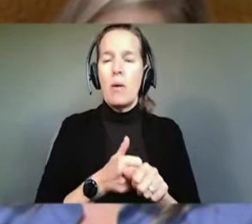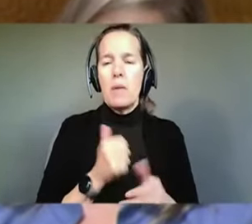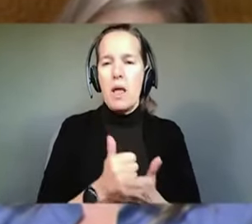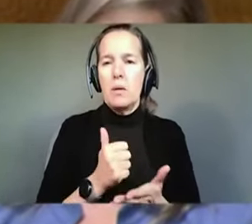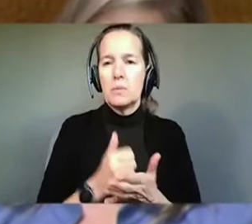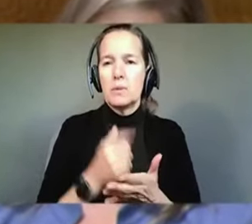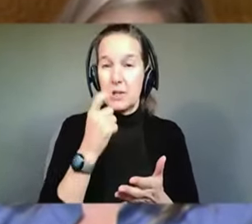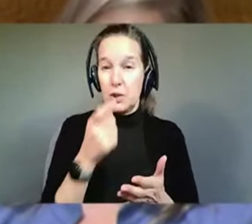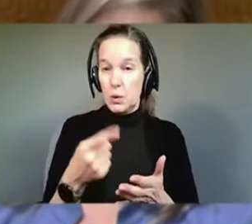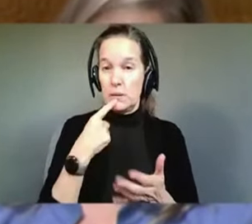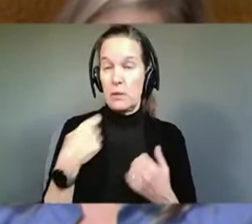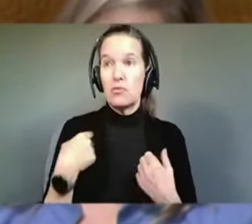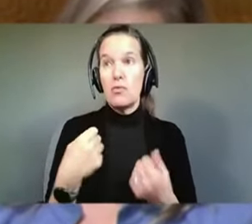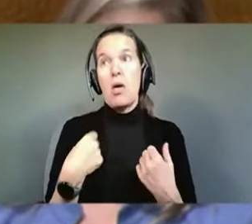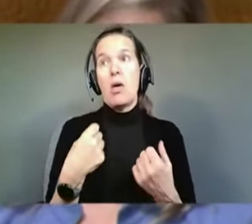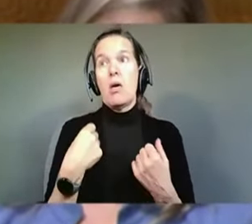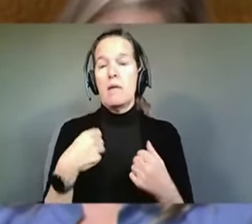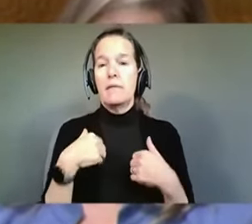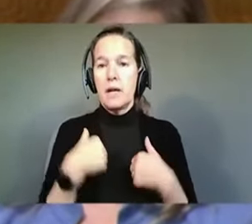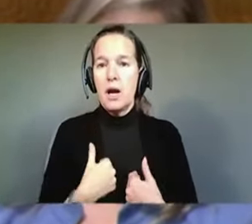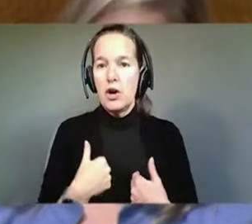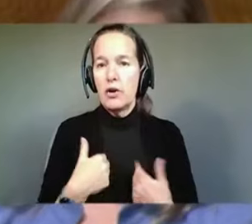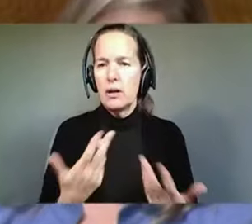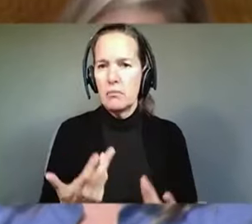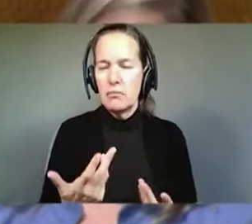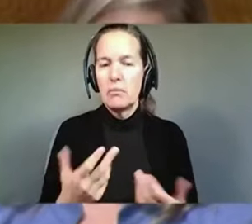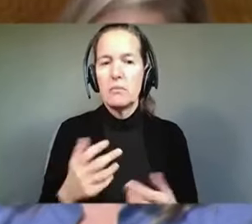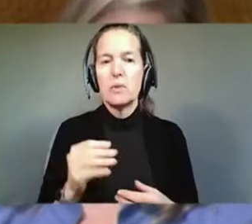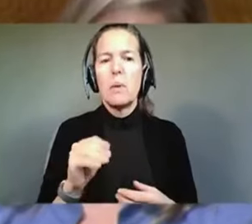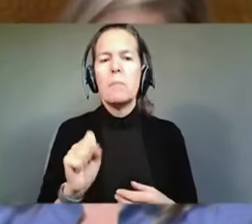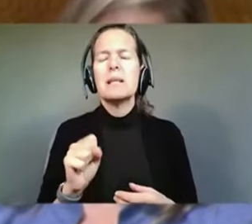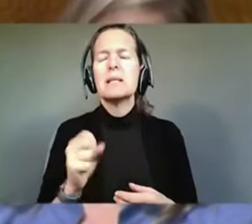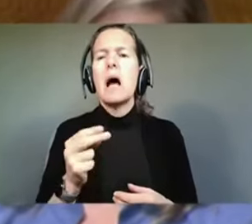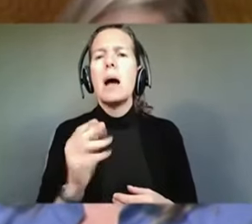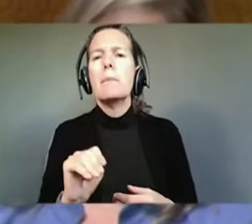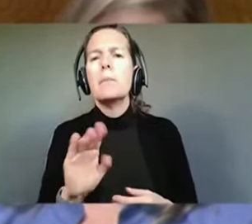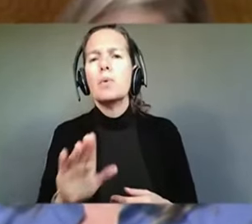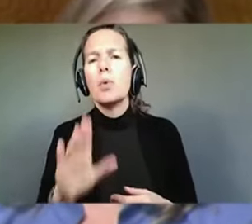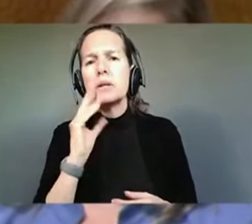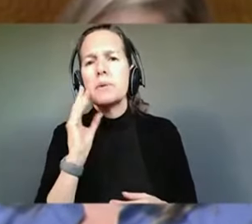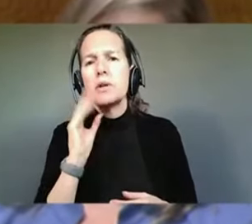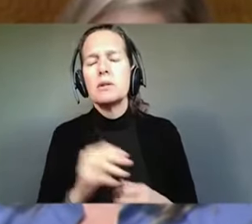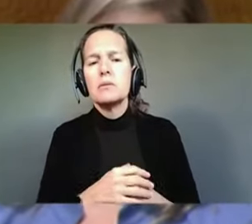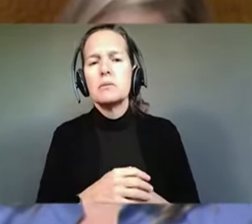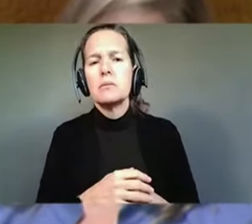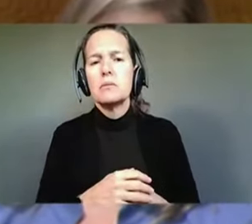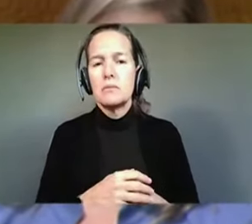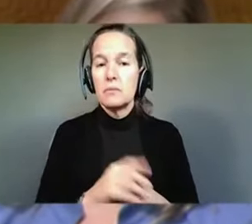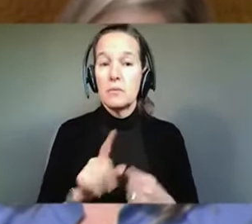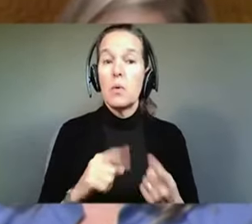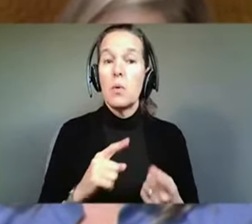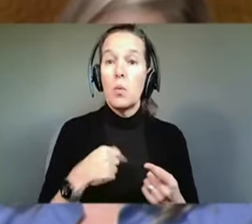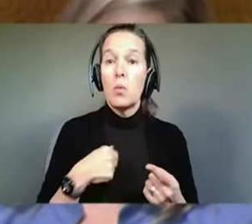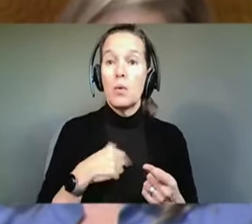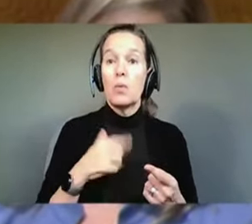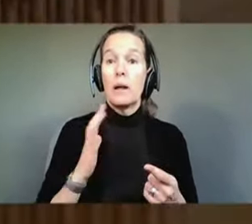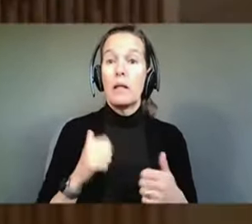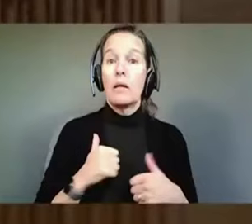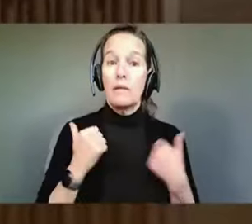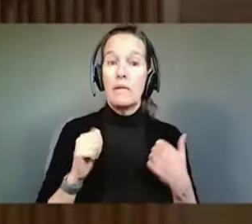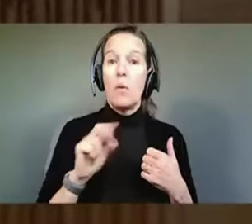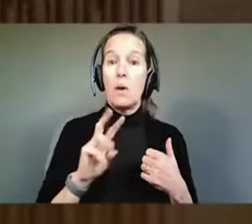fatiguing. Ms. Heim, your experience? When we lived in West Virginia, WVU had